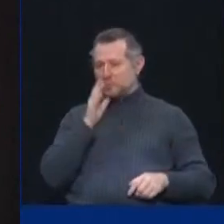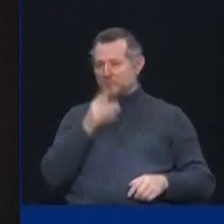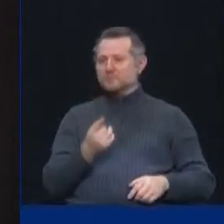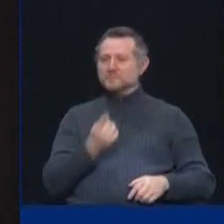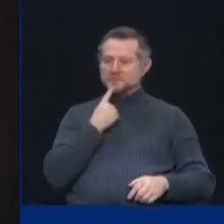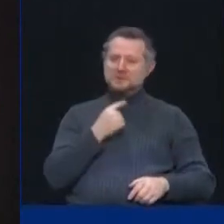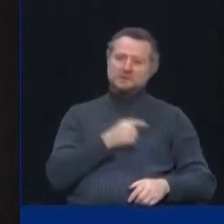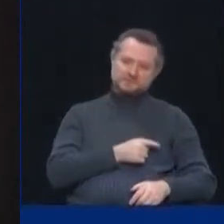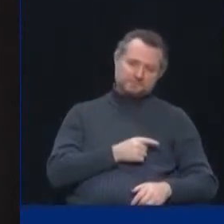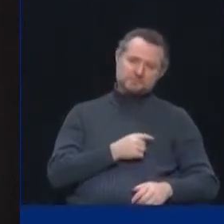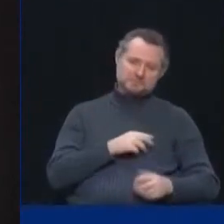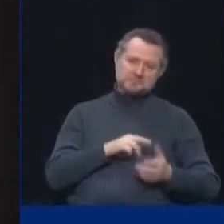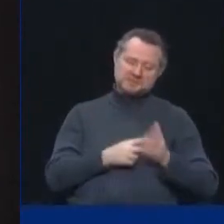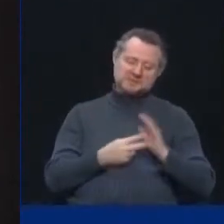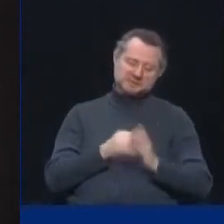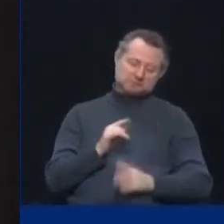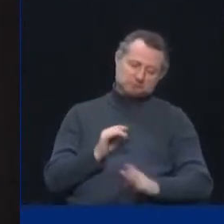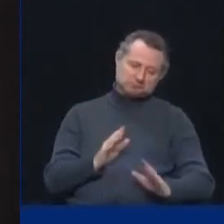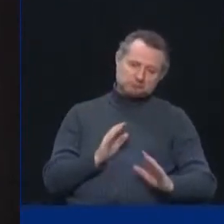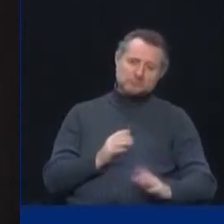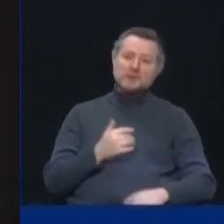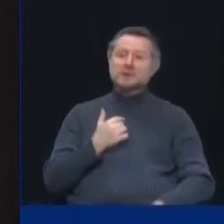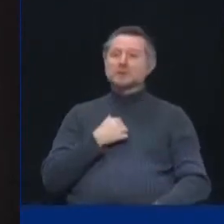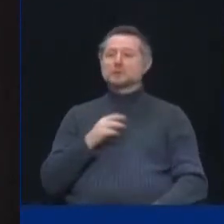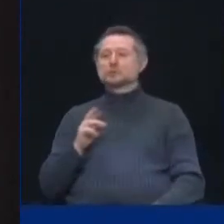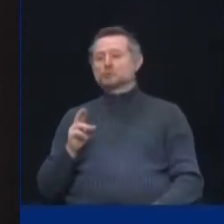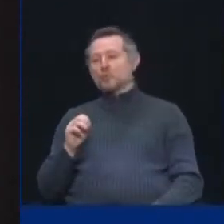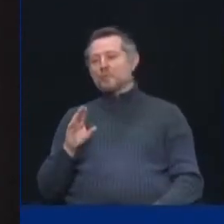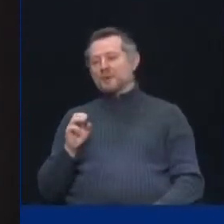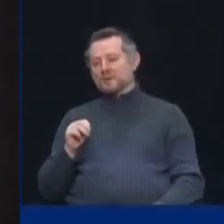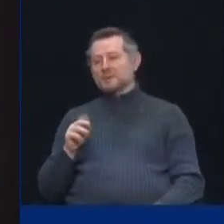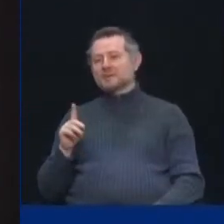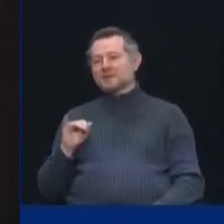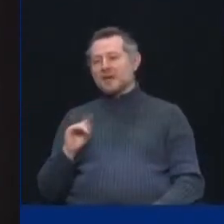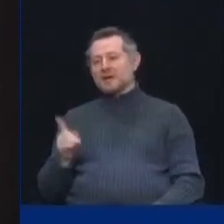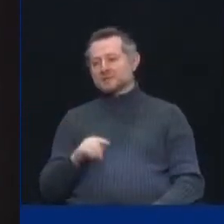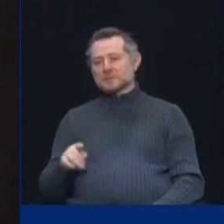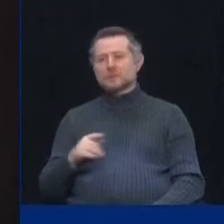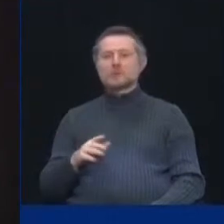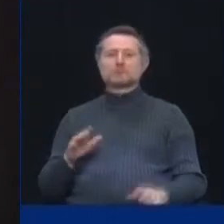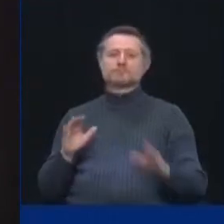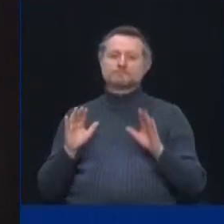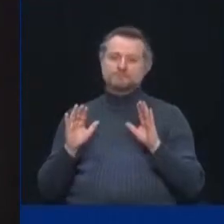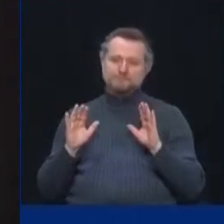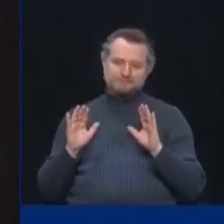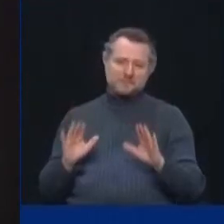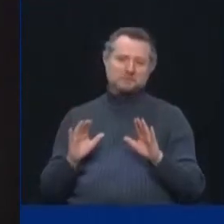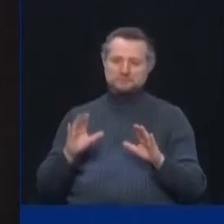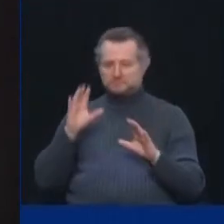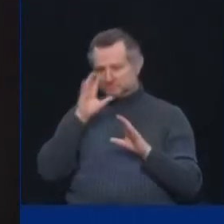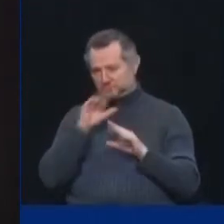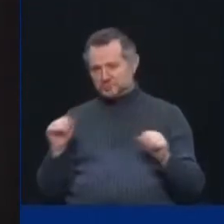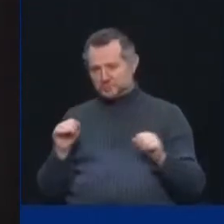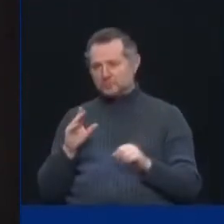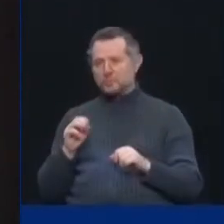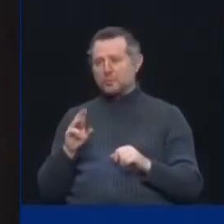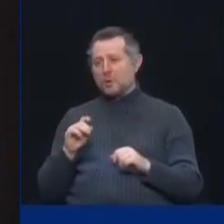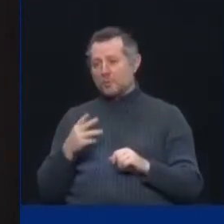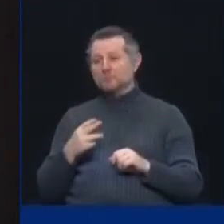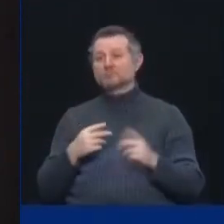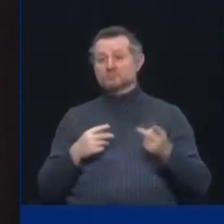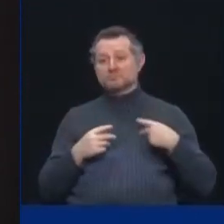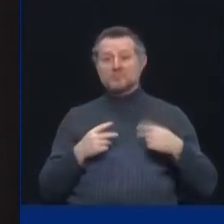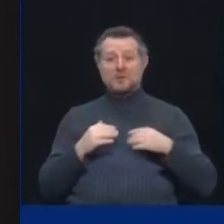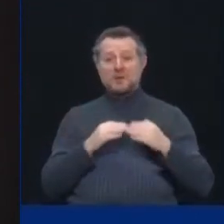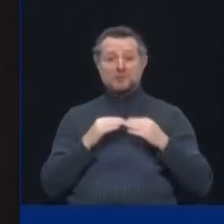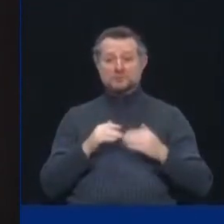mean it. Ruben Diaz has been a great borough president. He was a great colleague of mine up in Albany for many